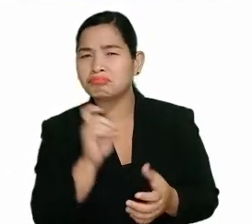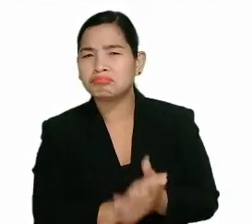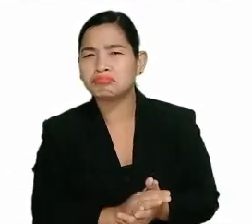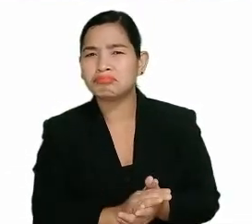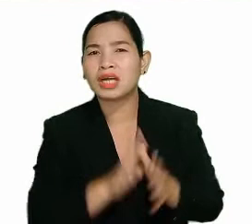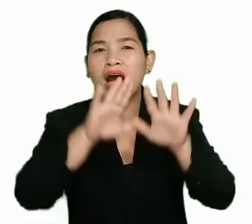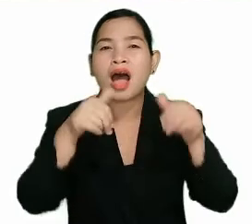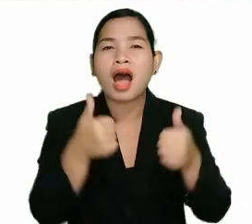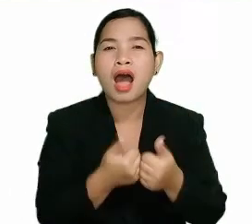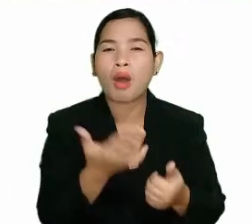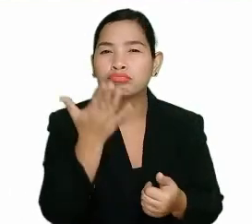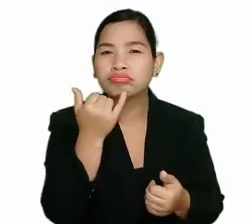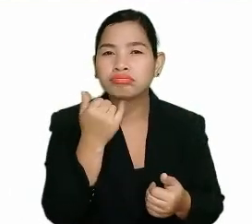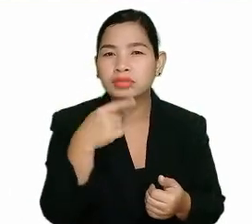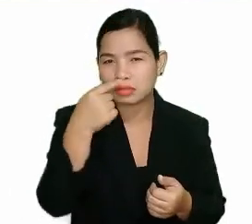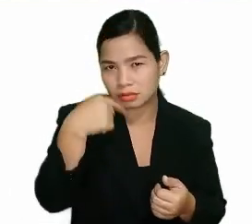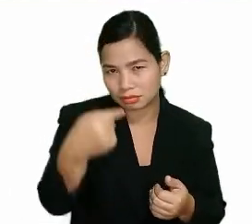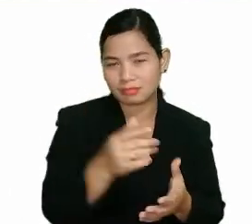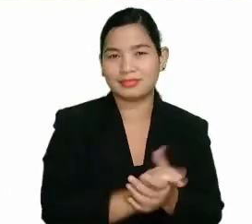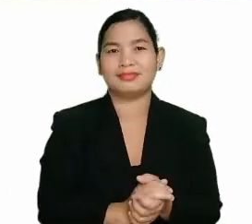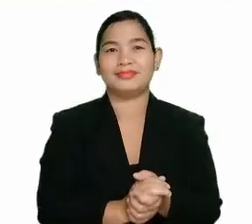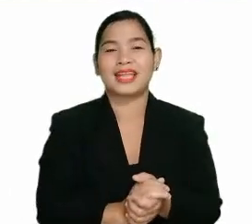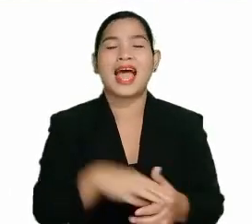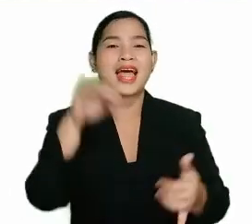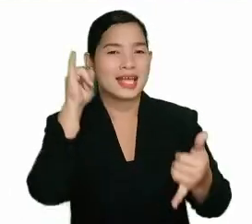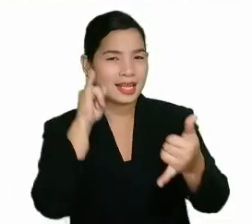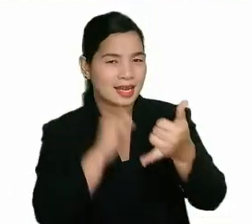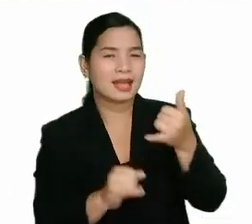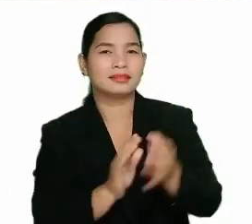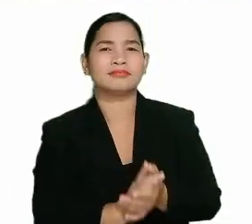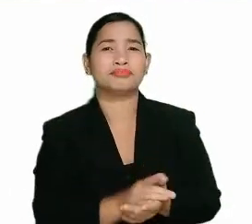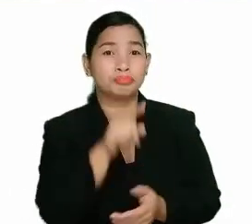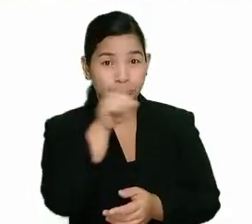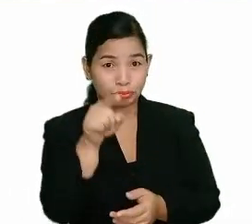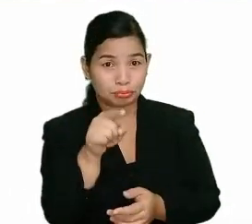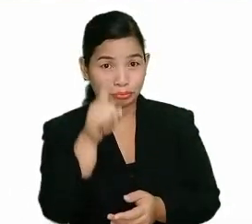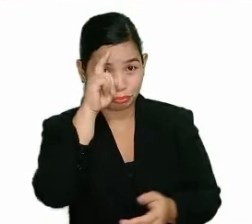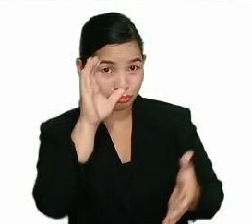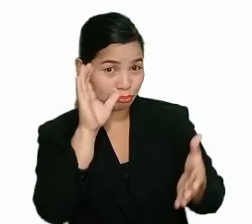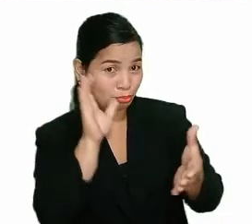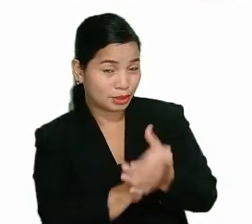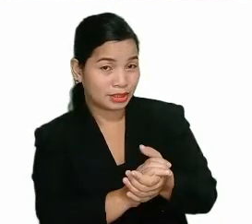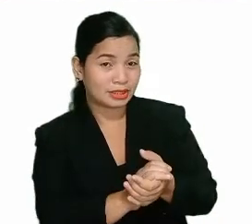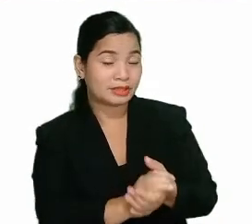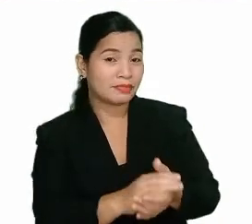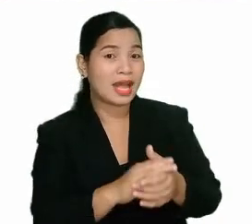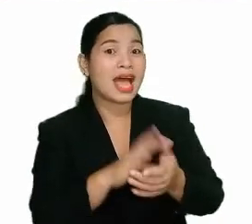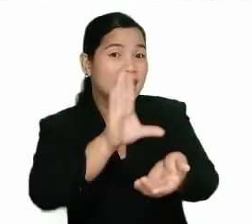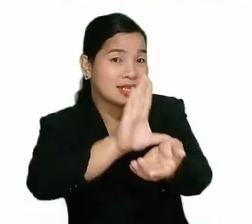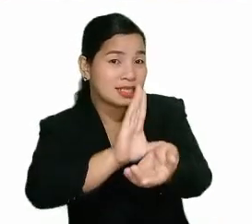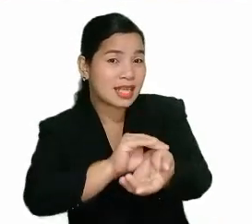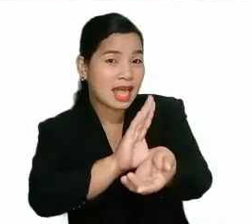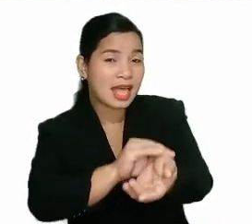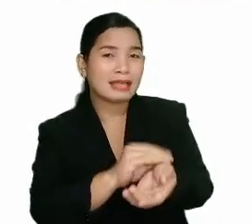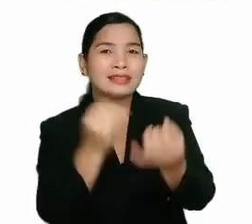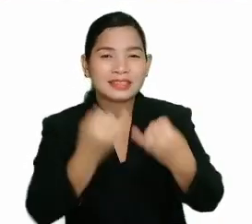How and why do you say so? And lastly, do you believe that cells are the basic